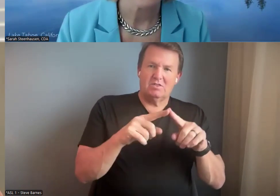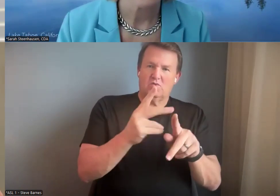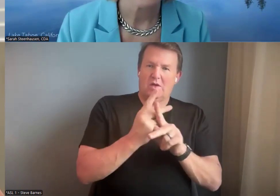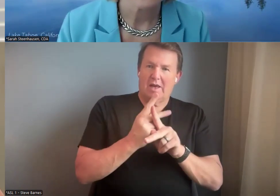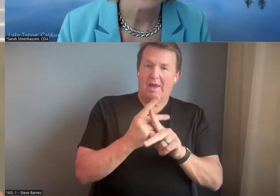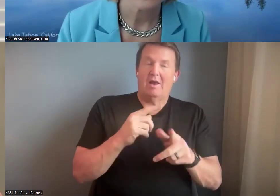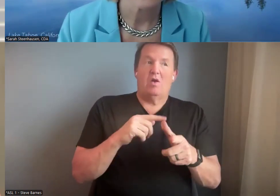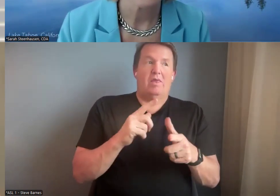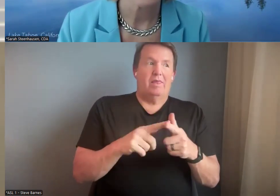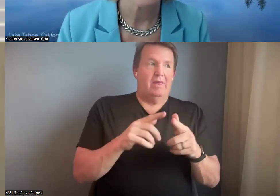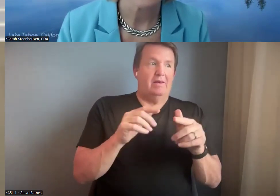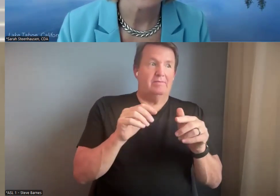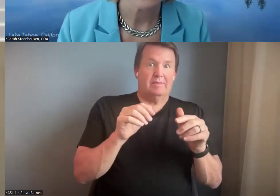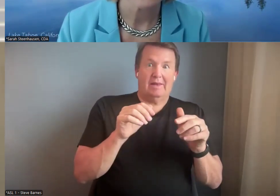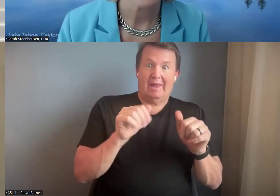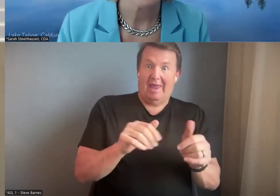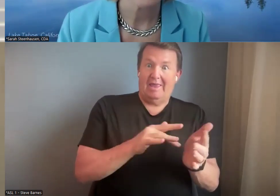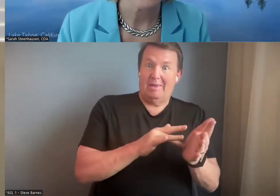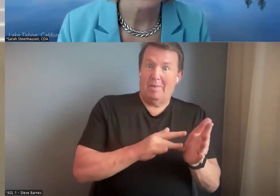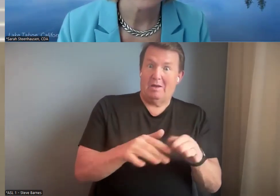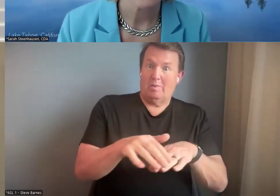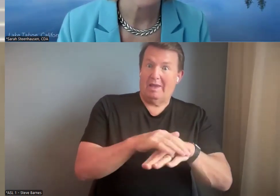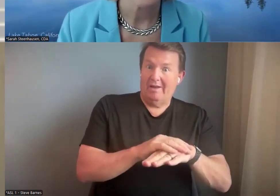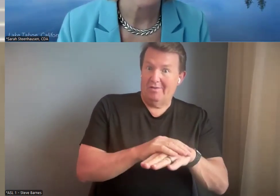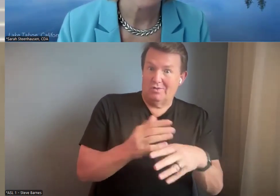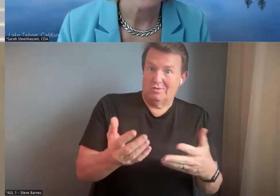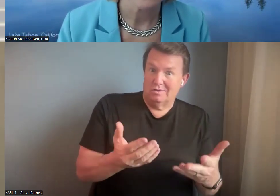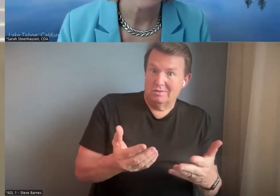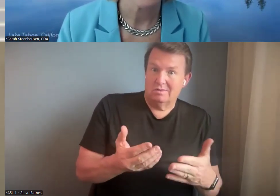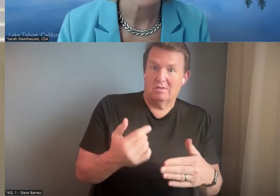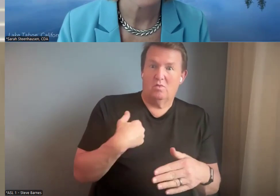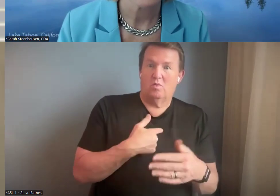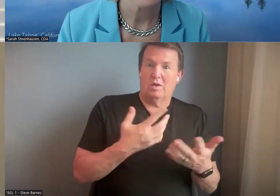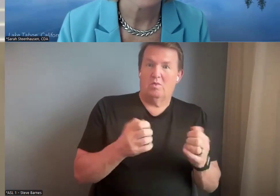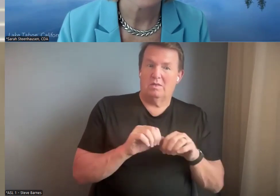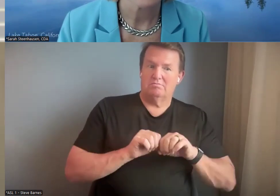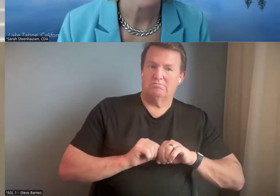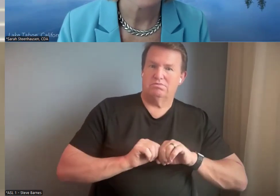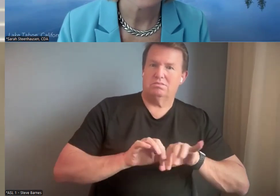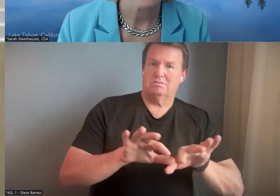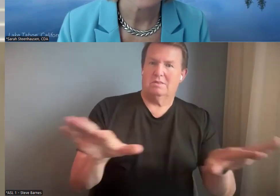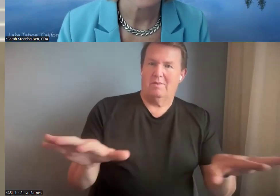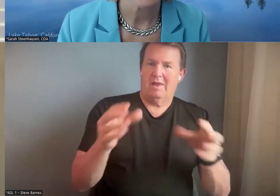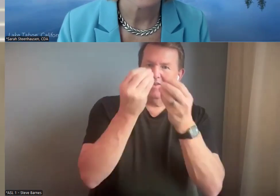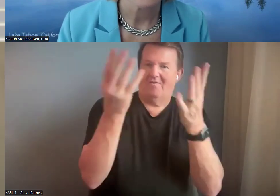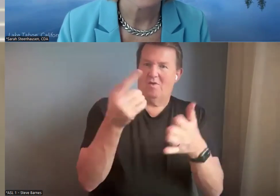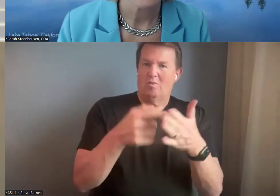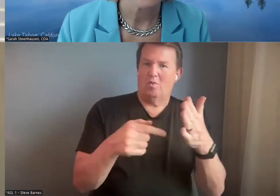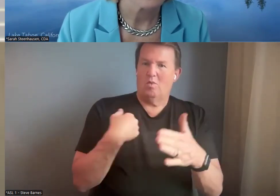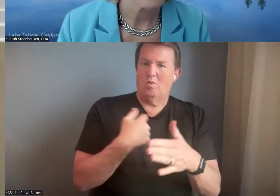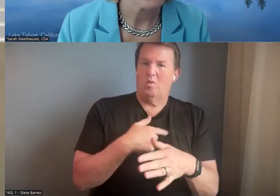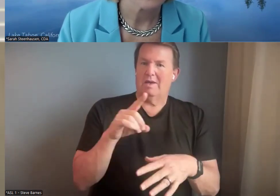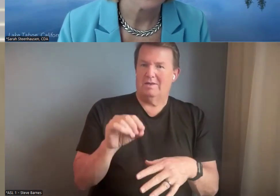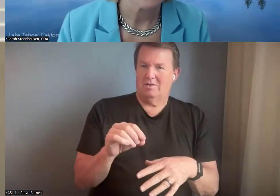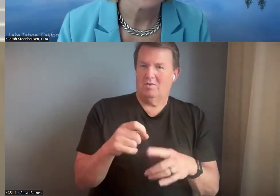coverage for that care, that we want to be able to expand and be able to inform what we do by what we hear all